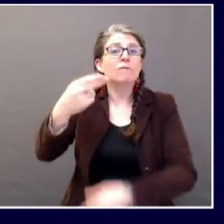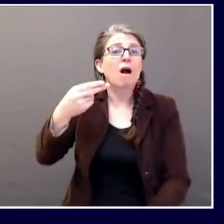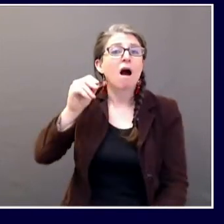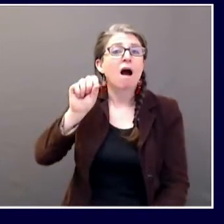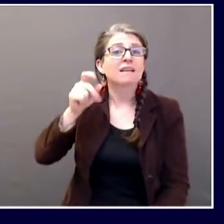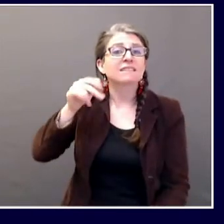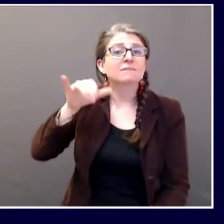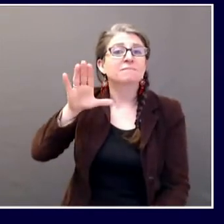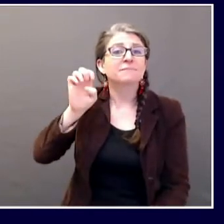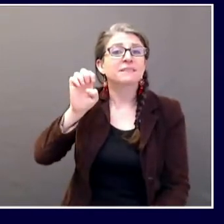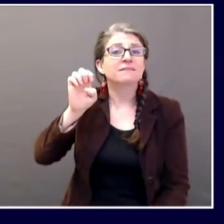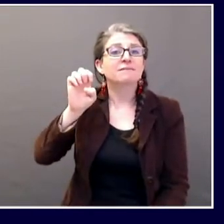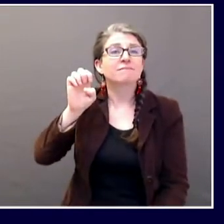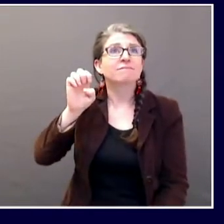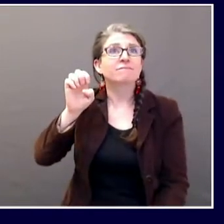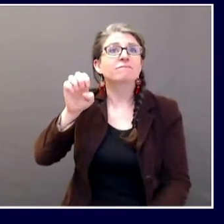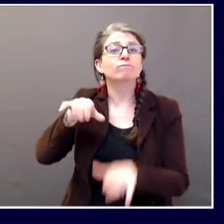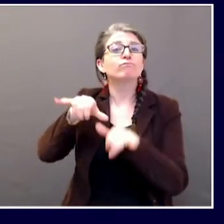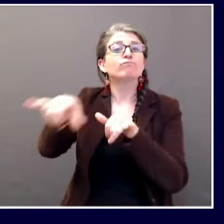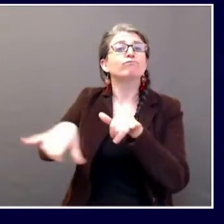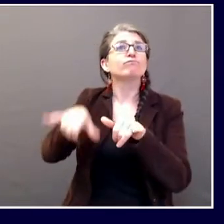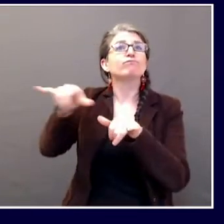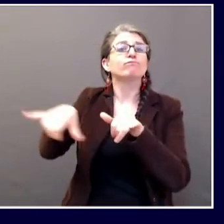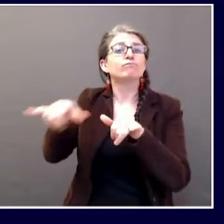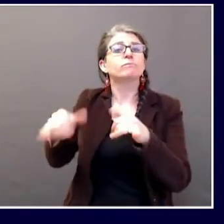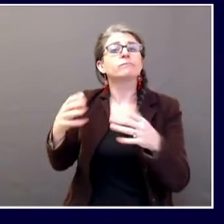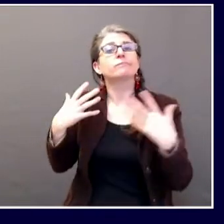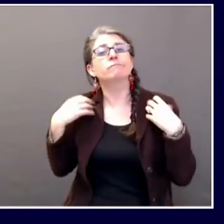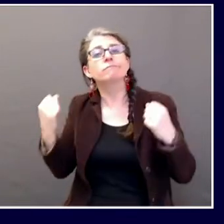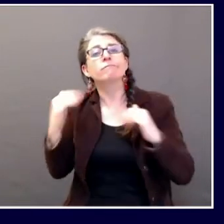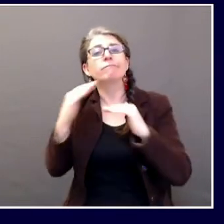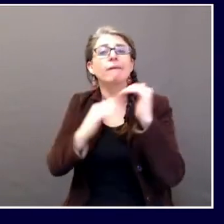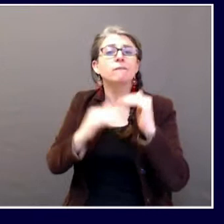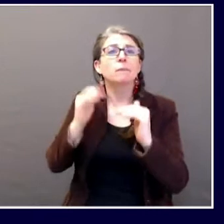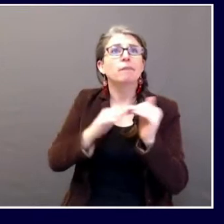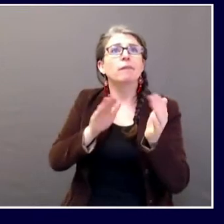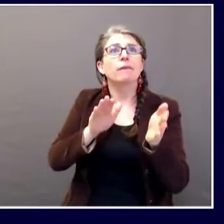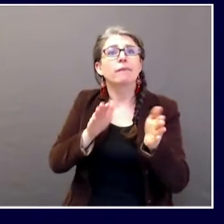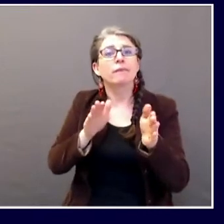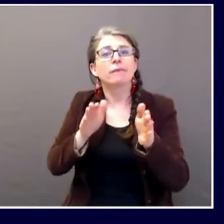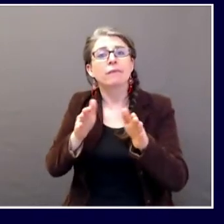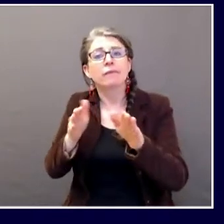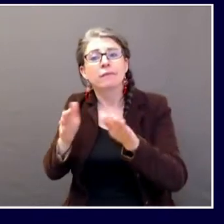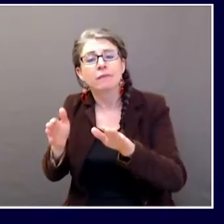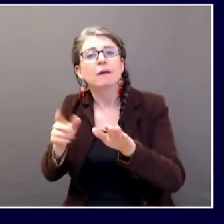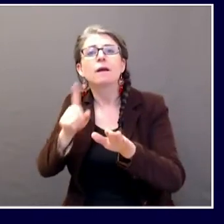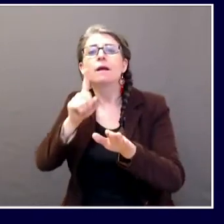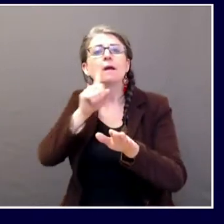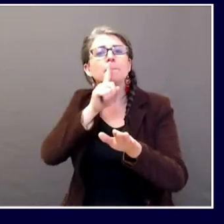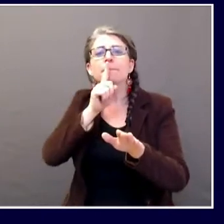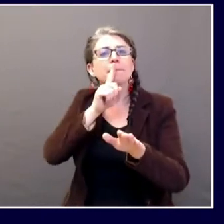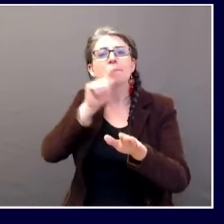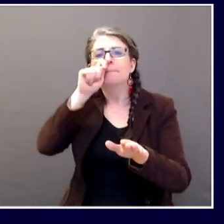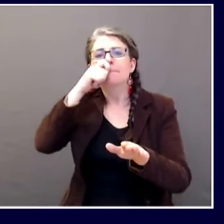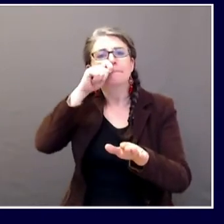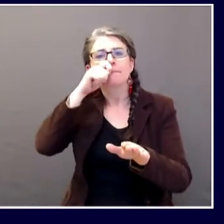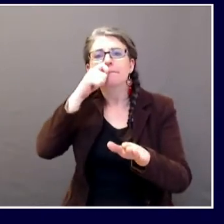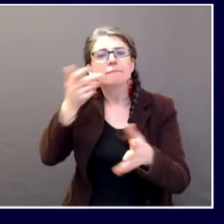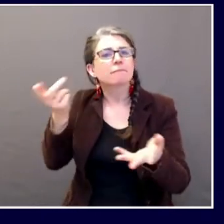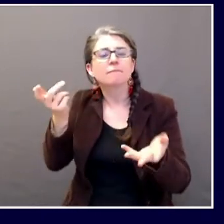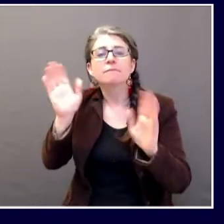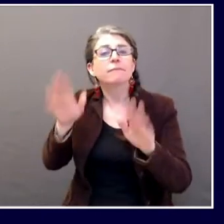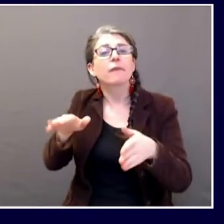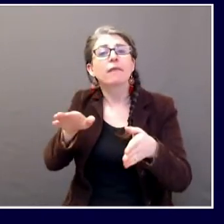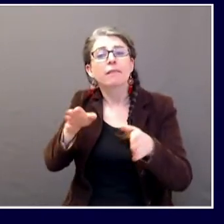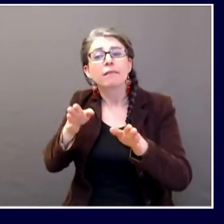reasons, the medical provider didn't feel that a test was something that needed to be done because all signs pointed to